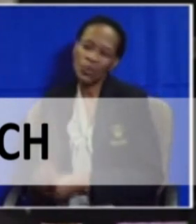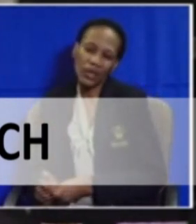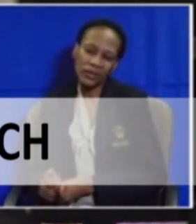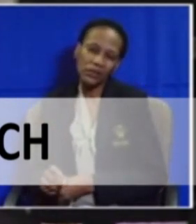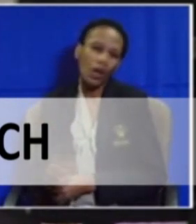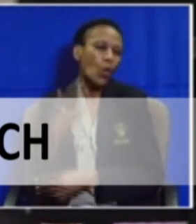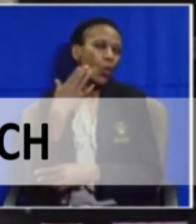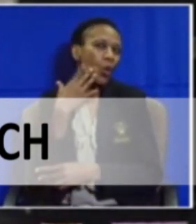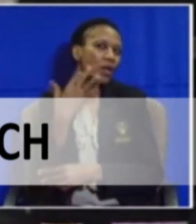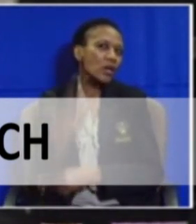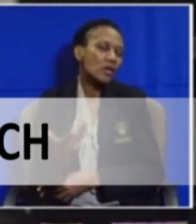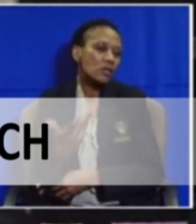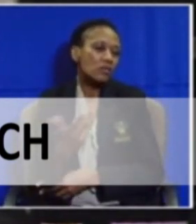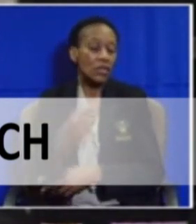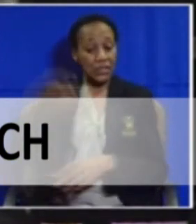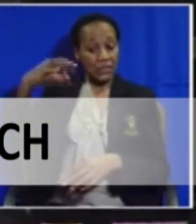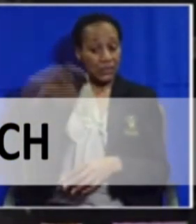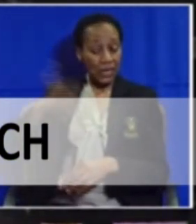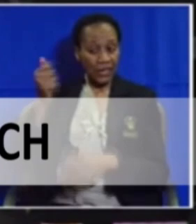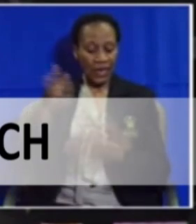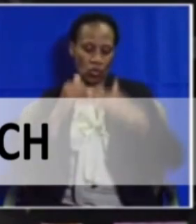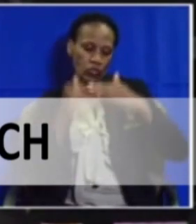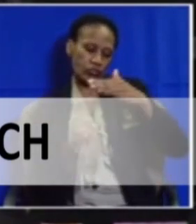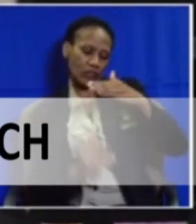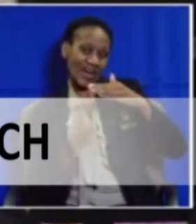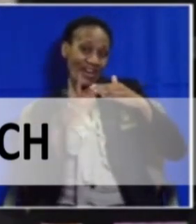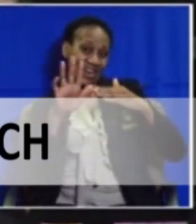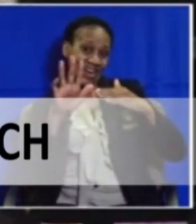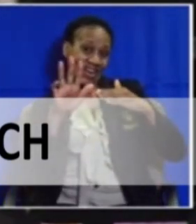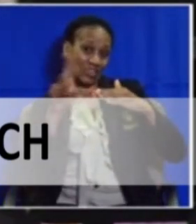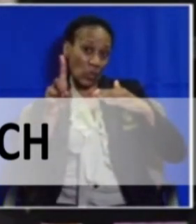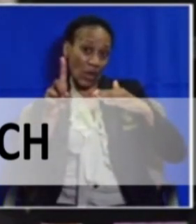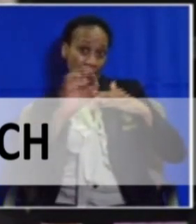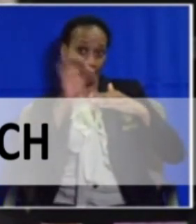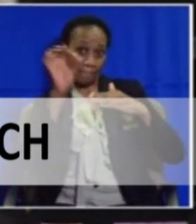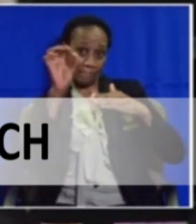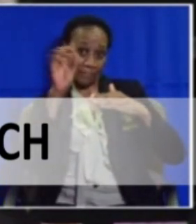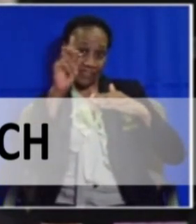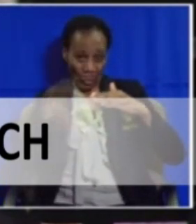xa annual salary yakho ingaphansi ko-91,000 ndikutax.